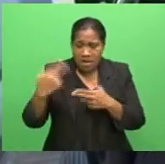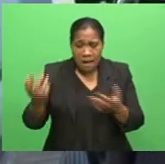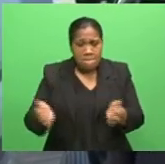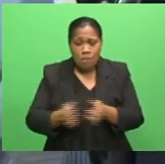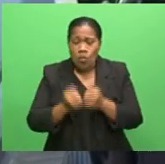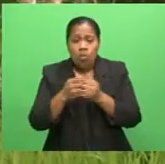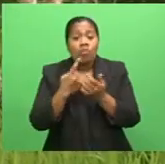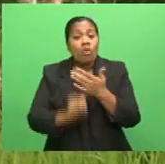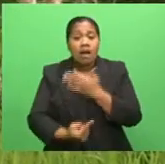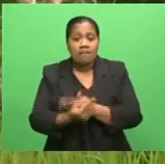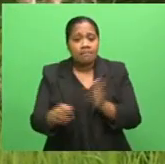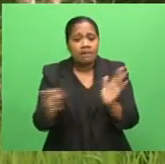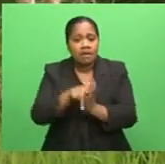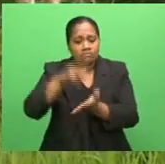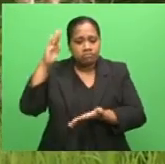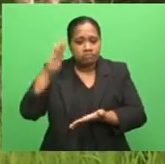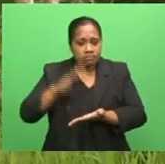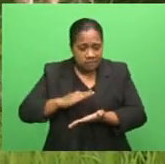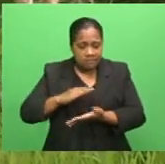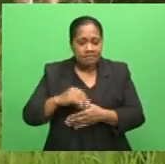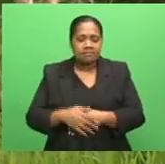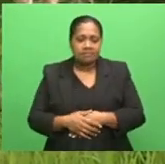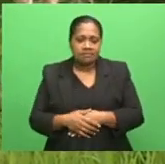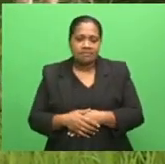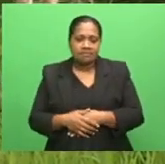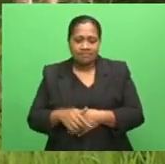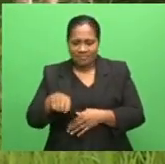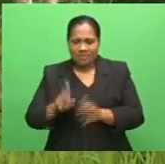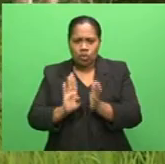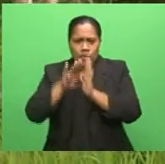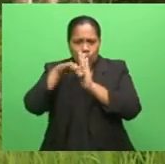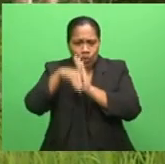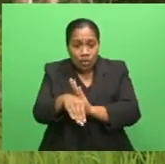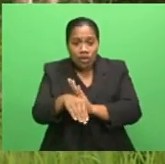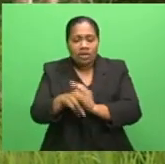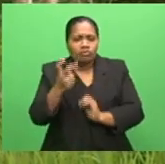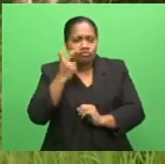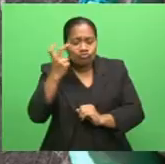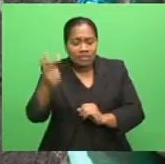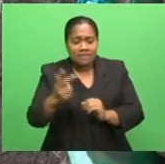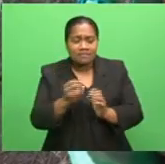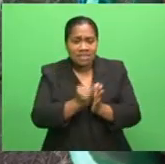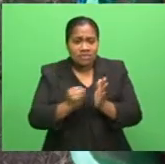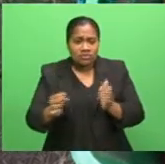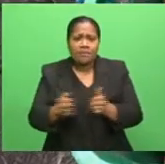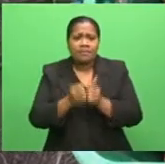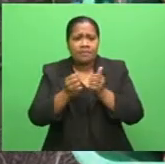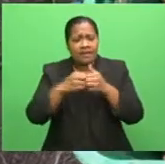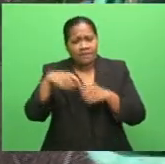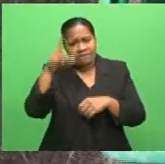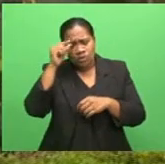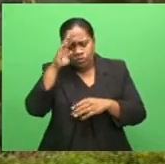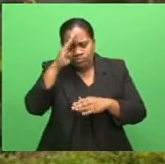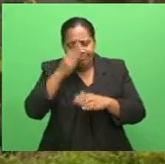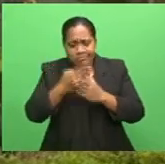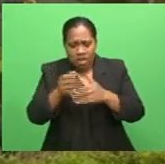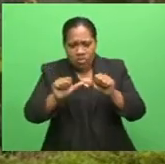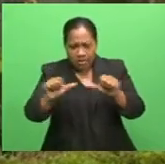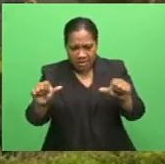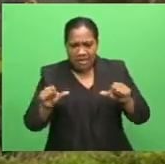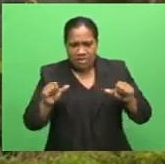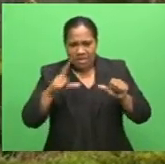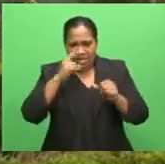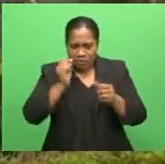come down. Following the downturn in the tourism industry, many Fijians are hoping agriculture can pick up the